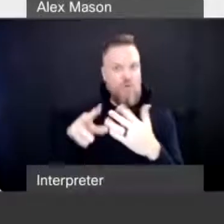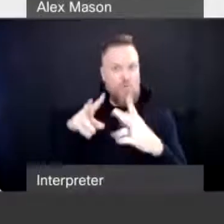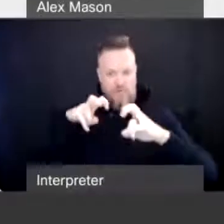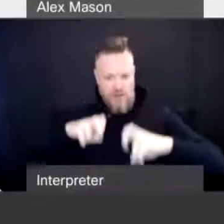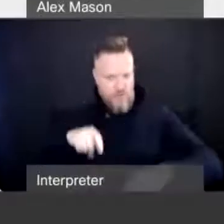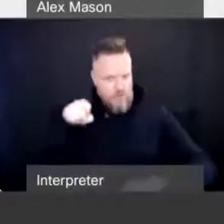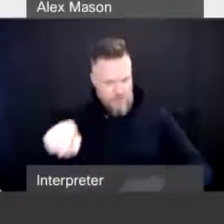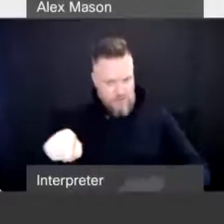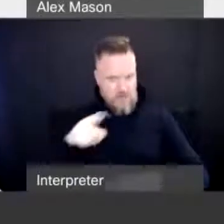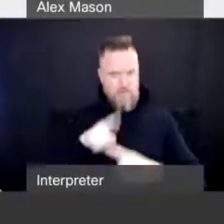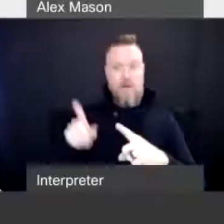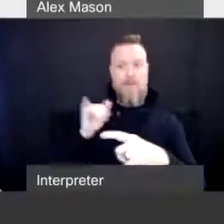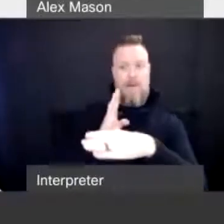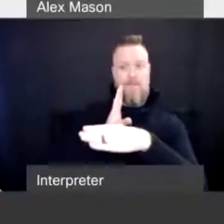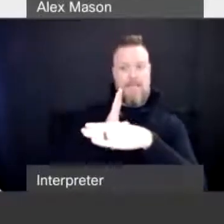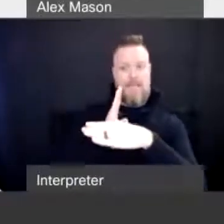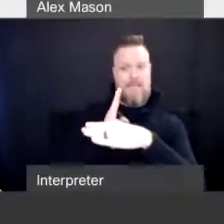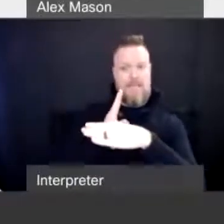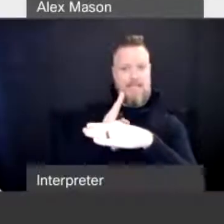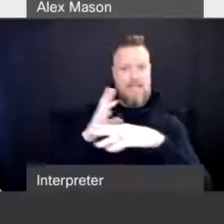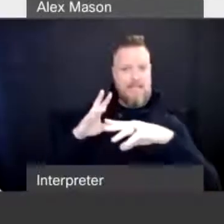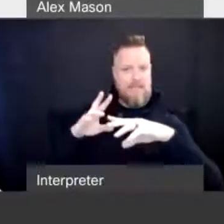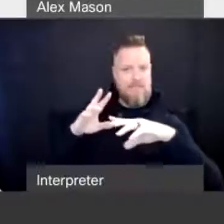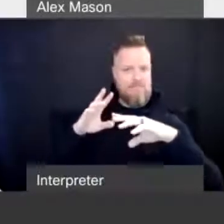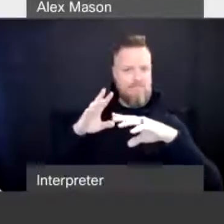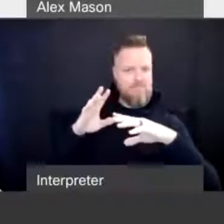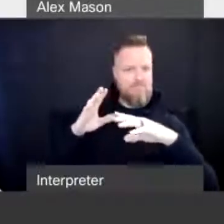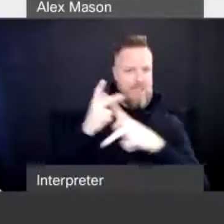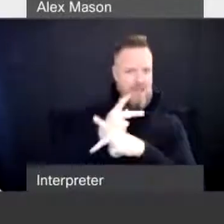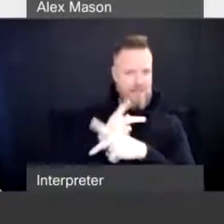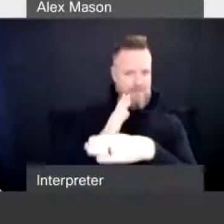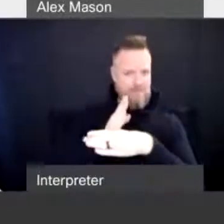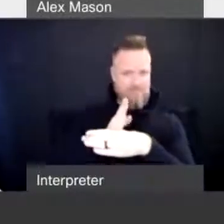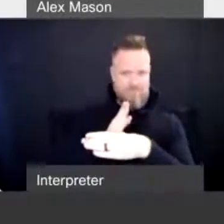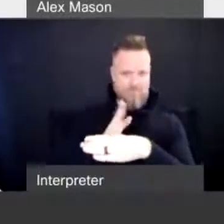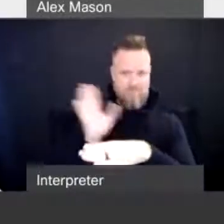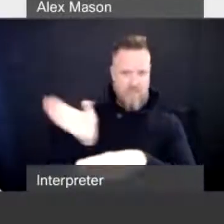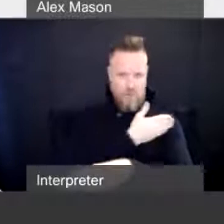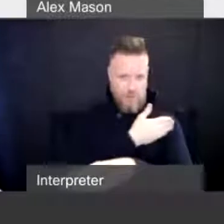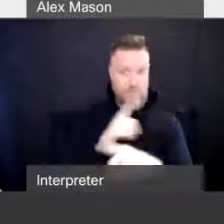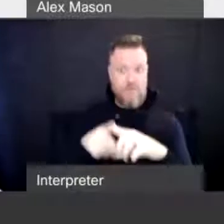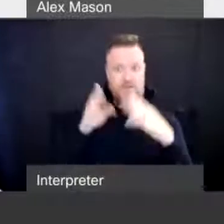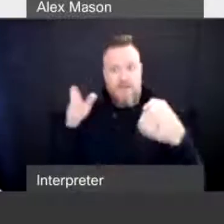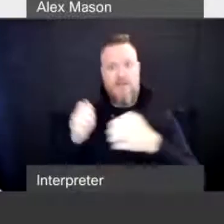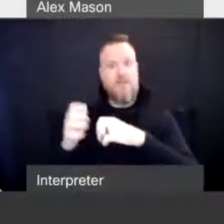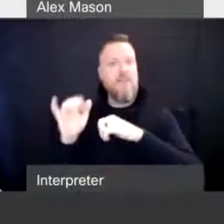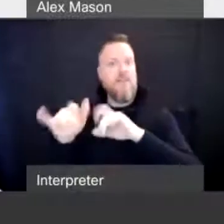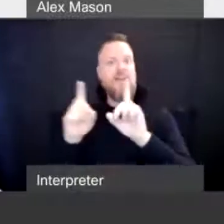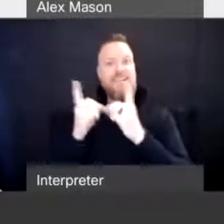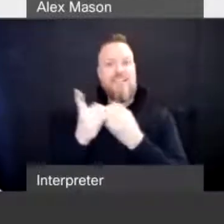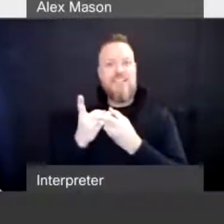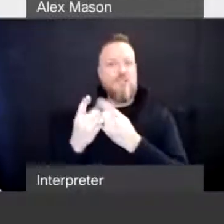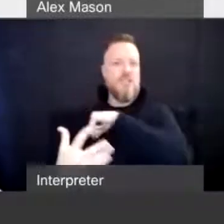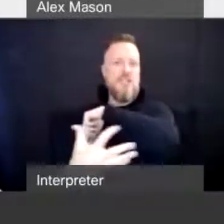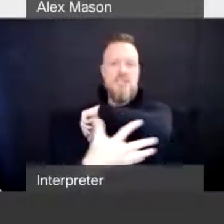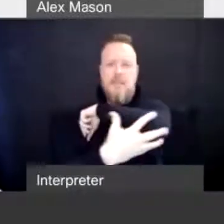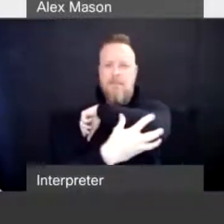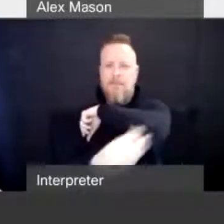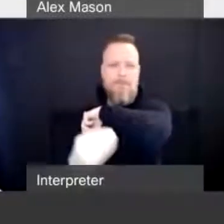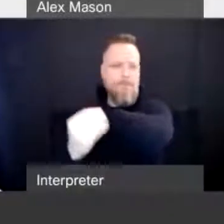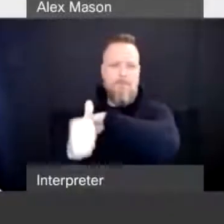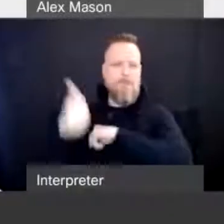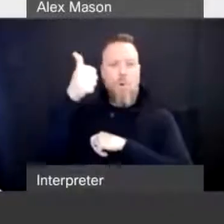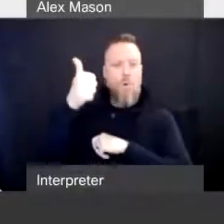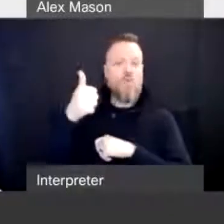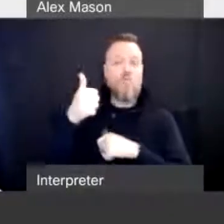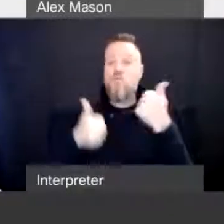the median calculation and just said the poorest district in the state, so the district that gets the most state